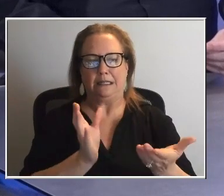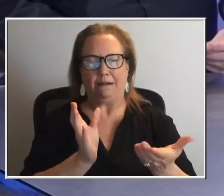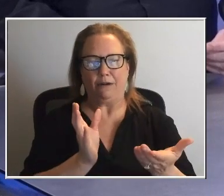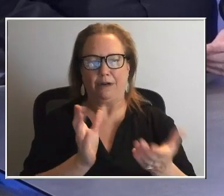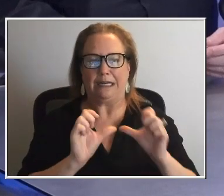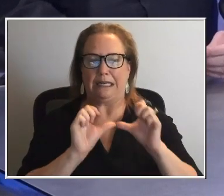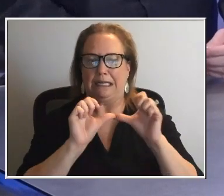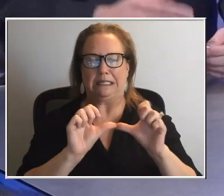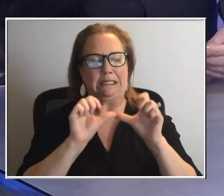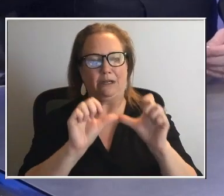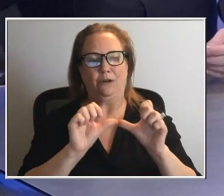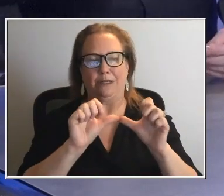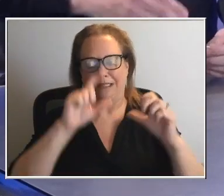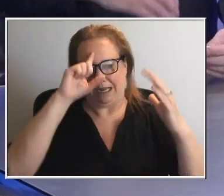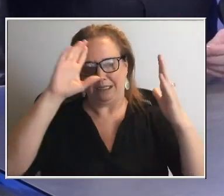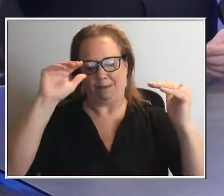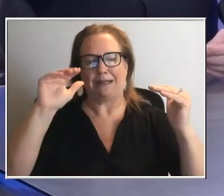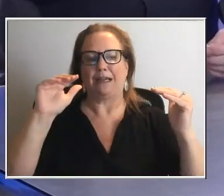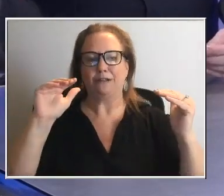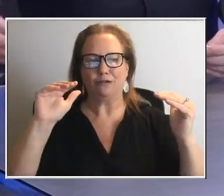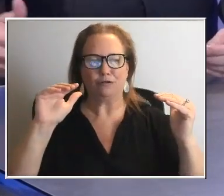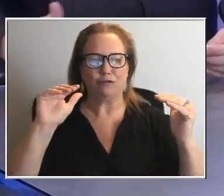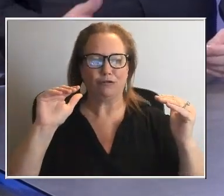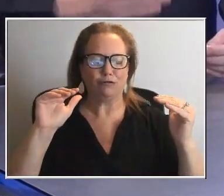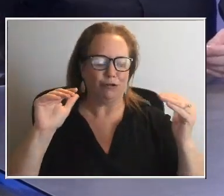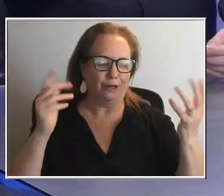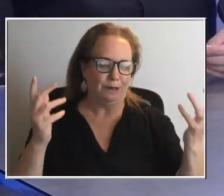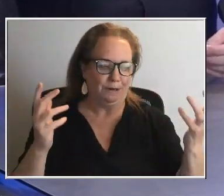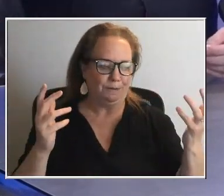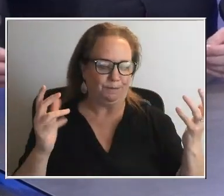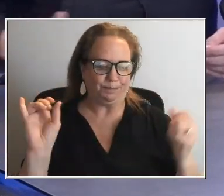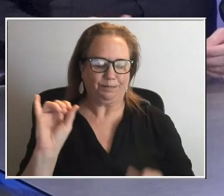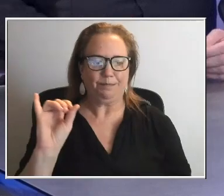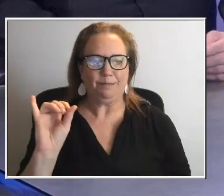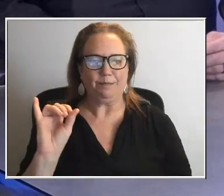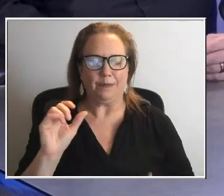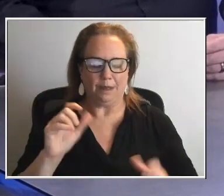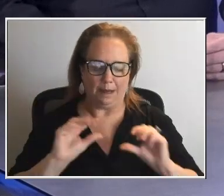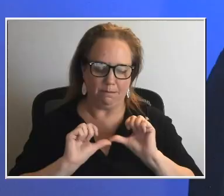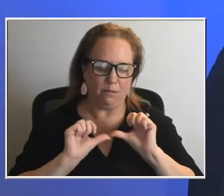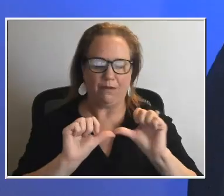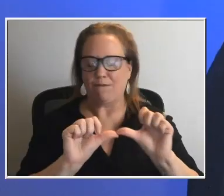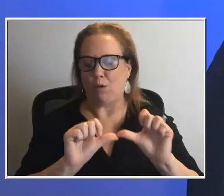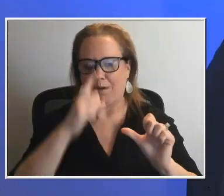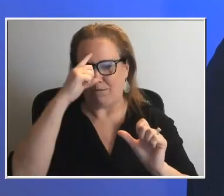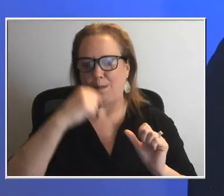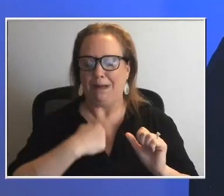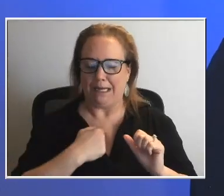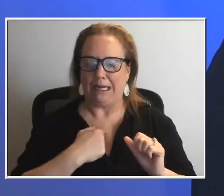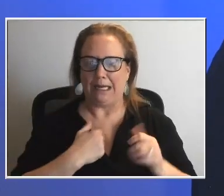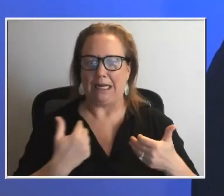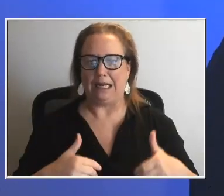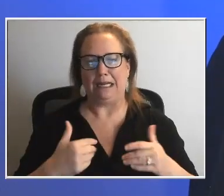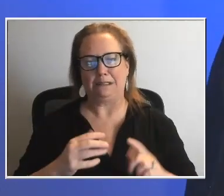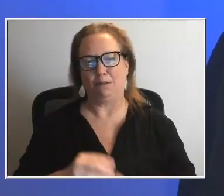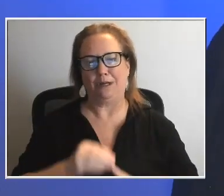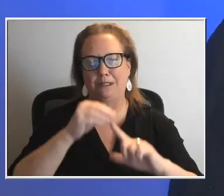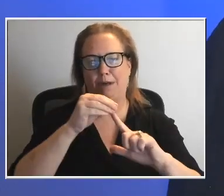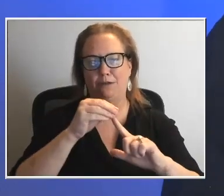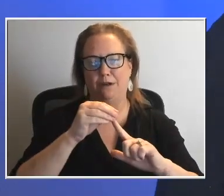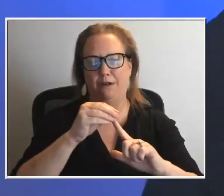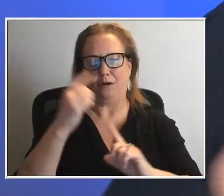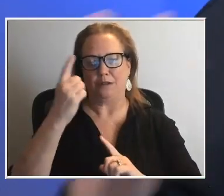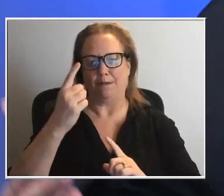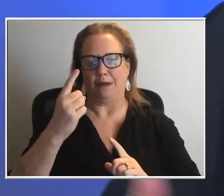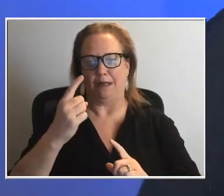continuous expectations of like moving forward for me. And it's pretty special for somebody like in